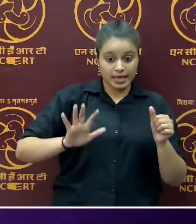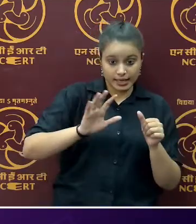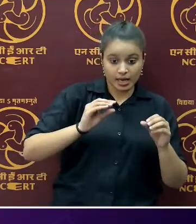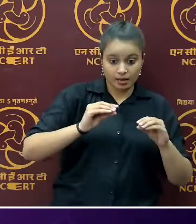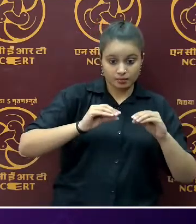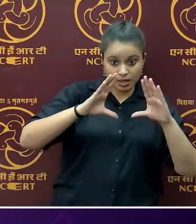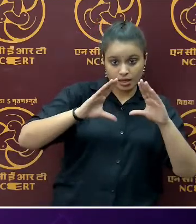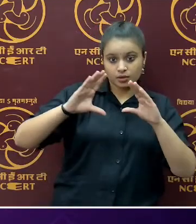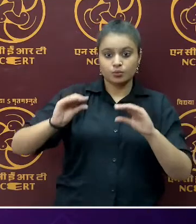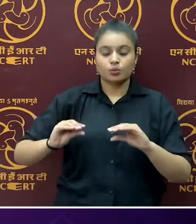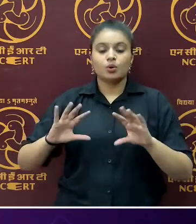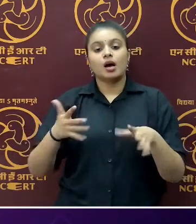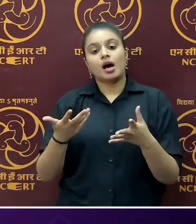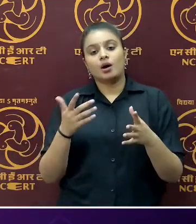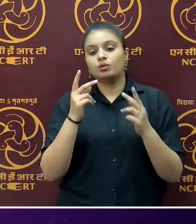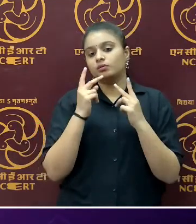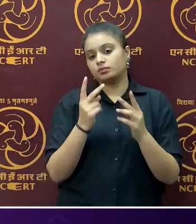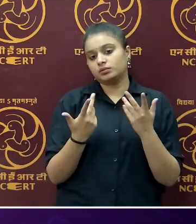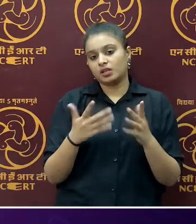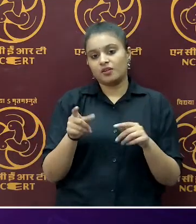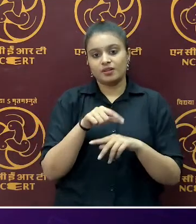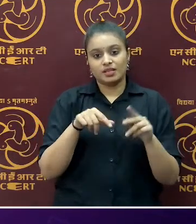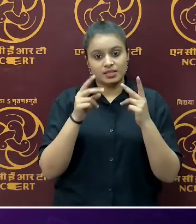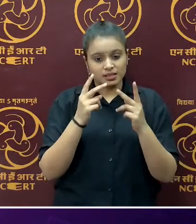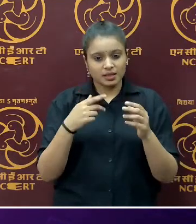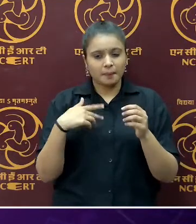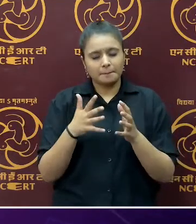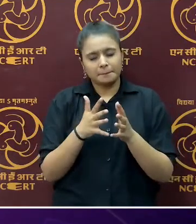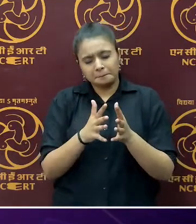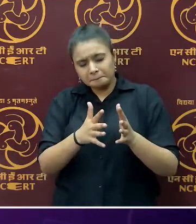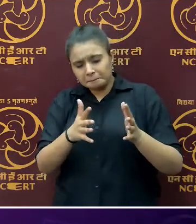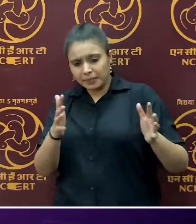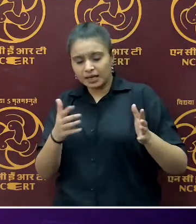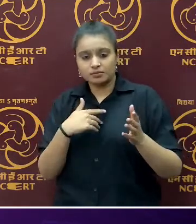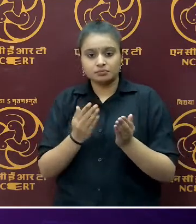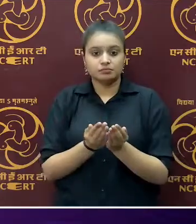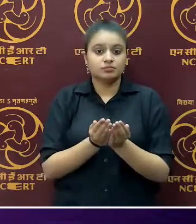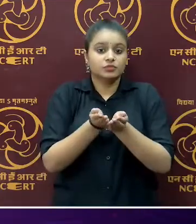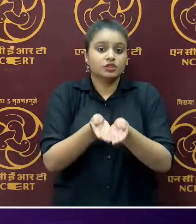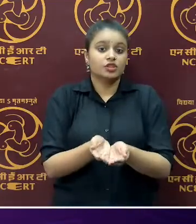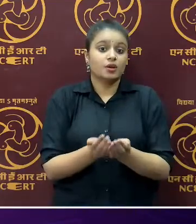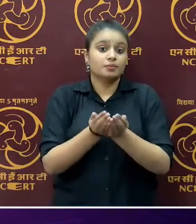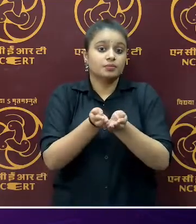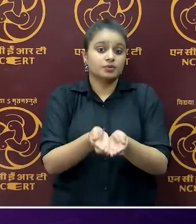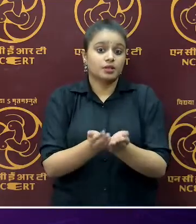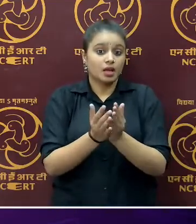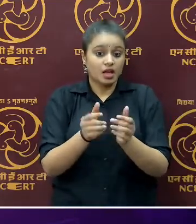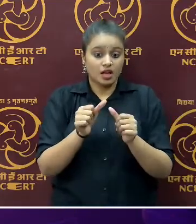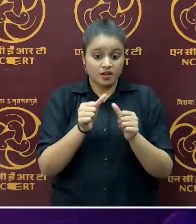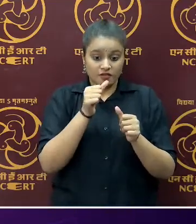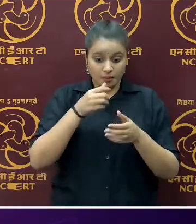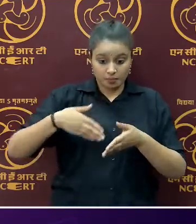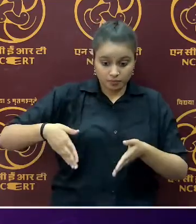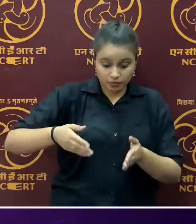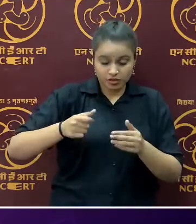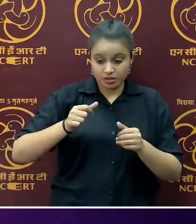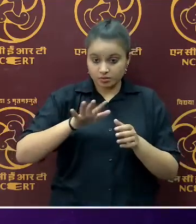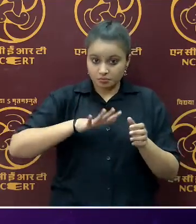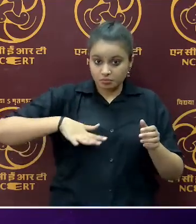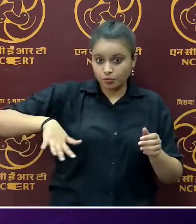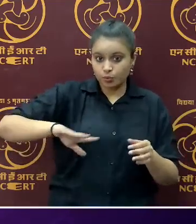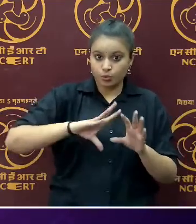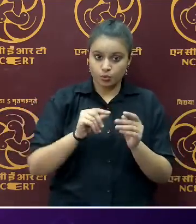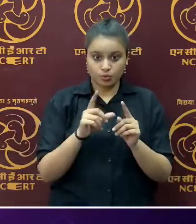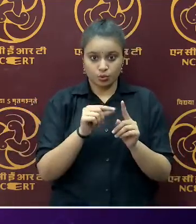the pressure. Ma'am, we also see that there are large ships sailing on water like seas and oceans. So I think something like